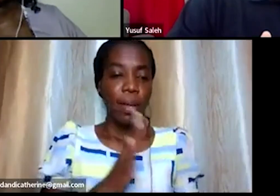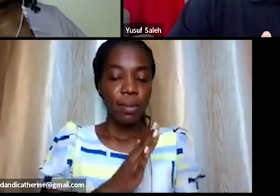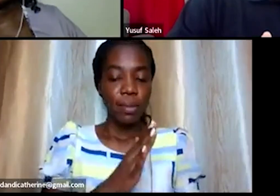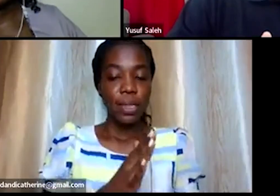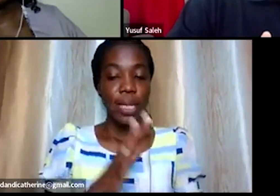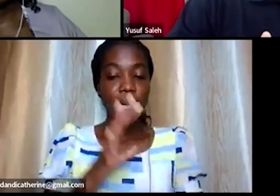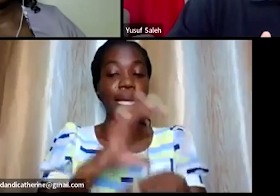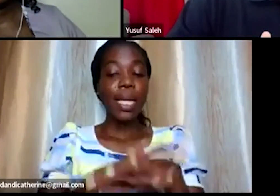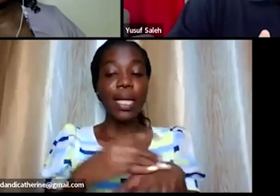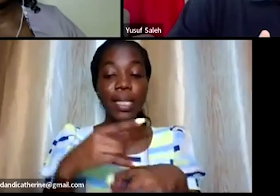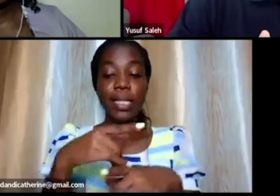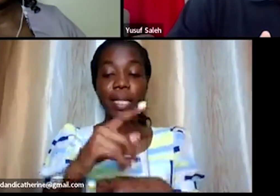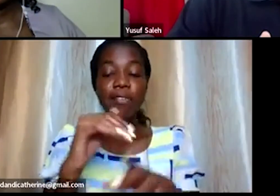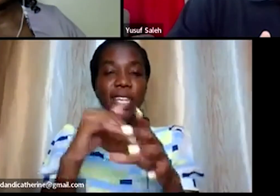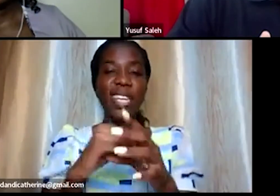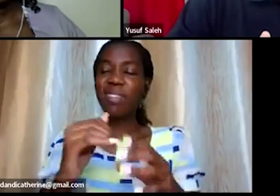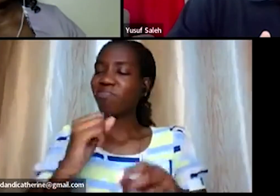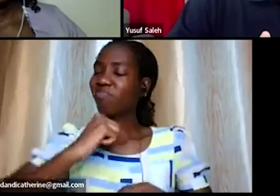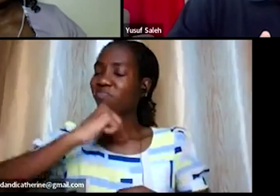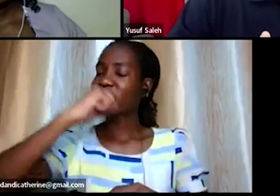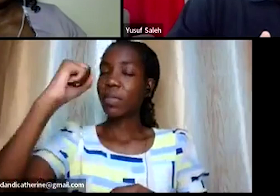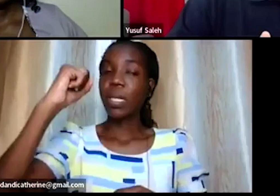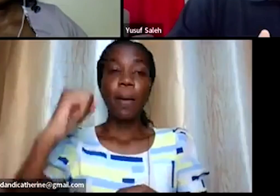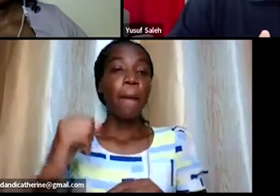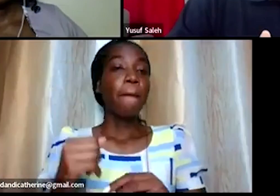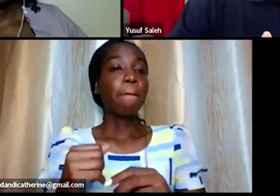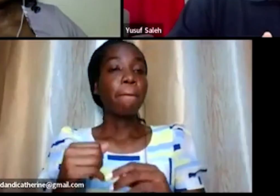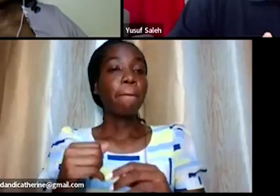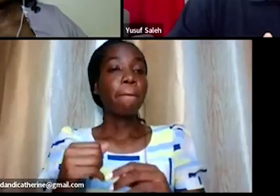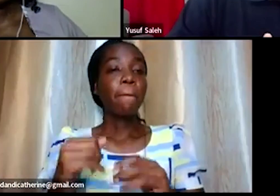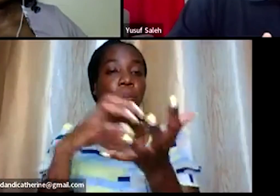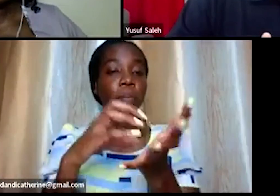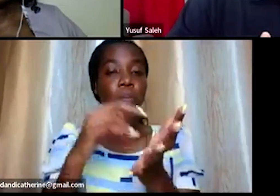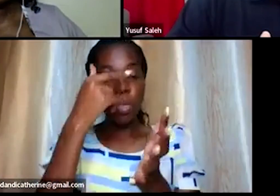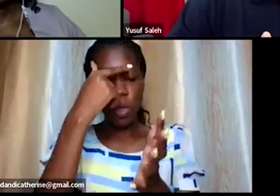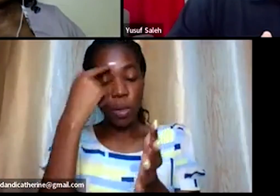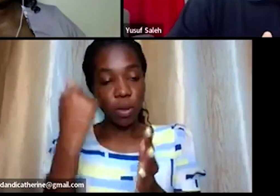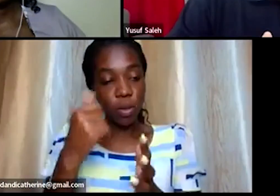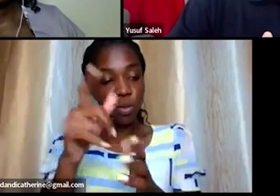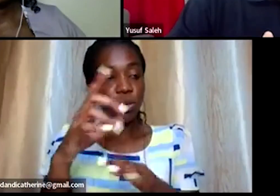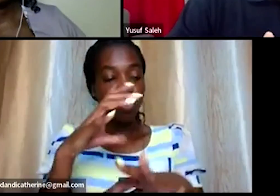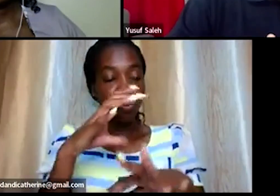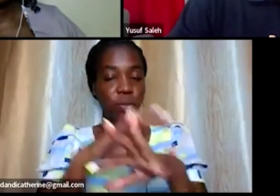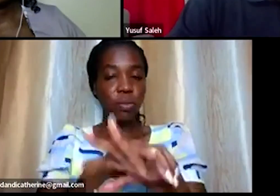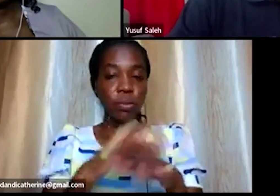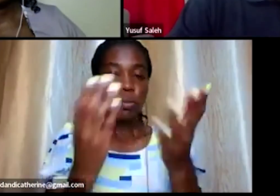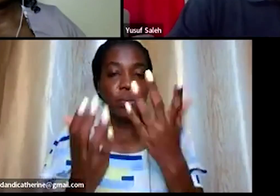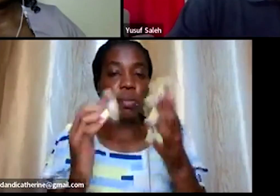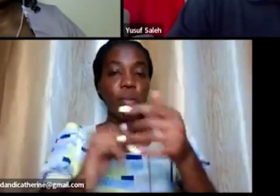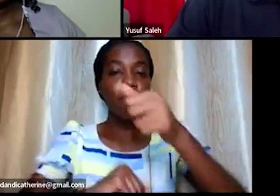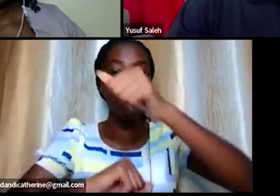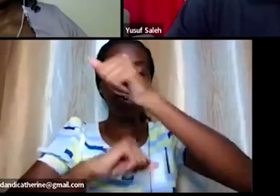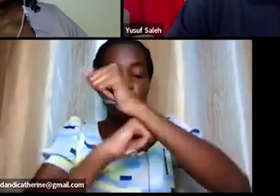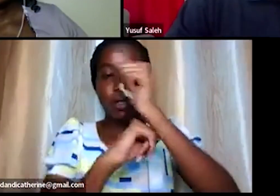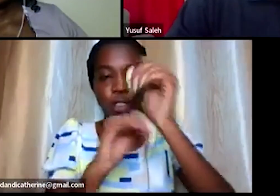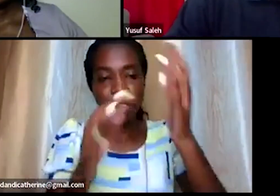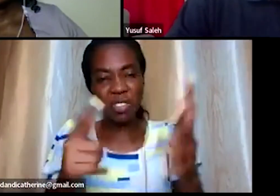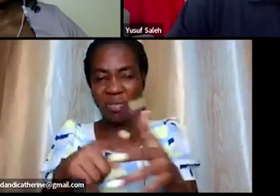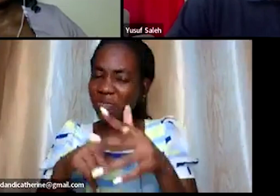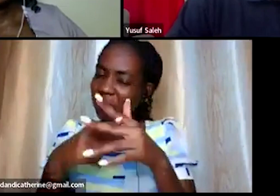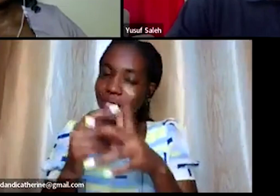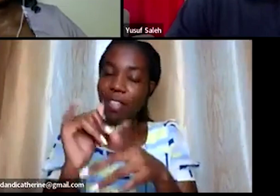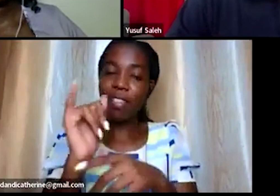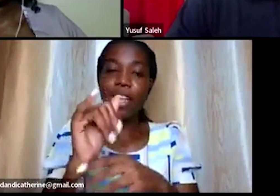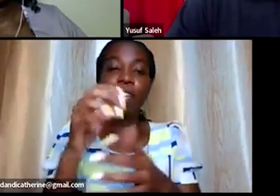in the senior position, in the leadership position, because you find maybe they've been supported or just fixed to that position or